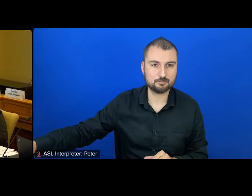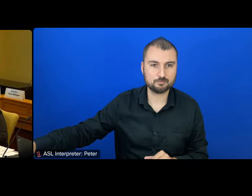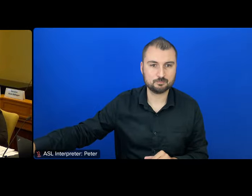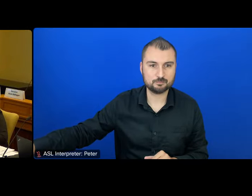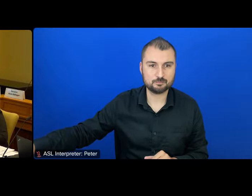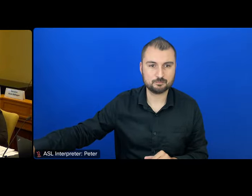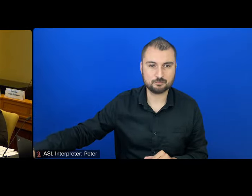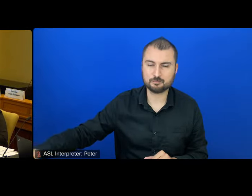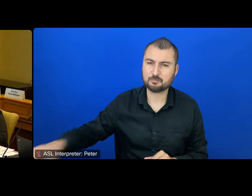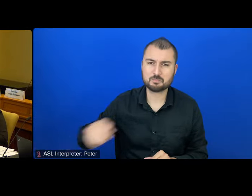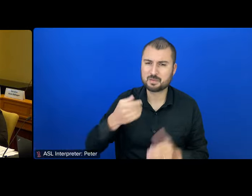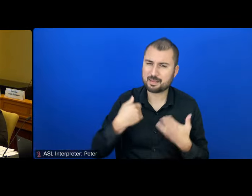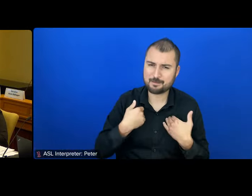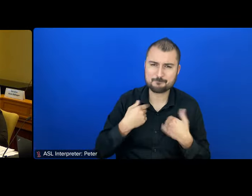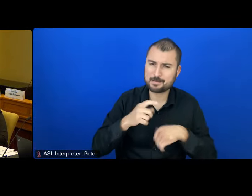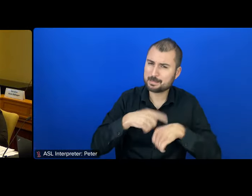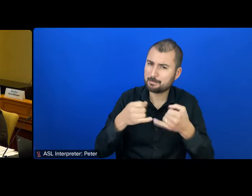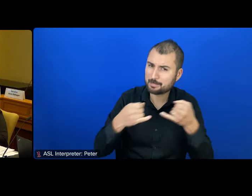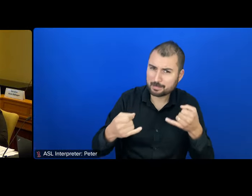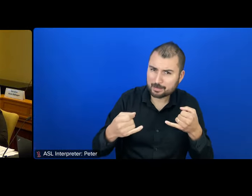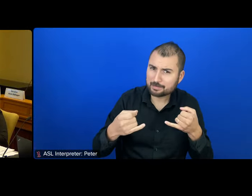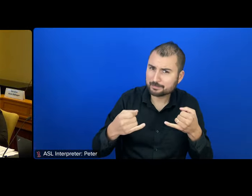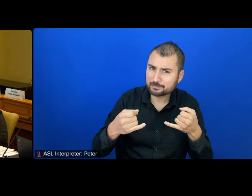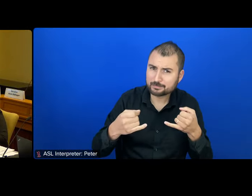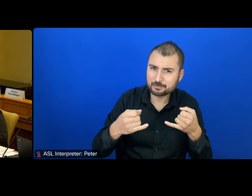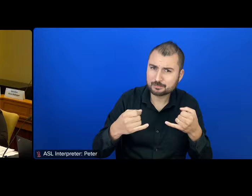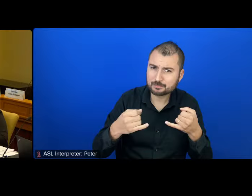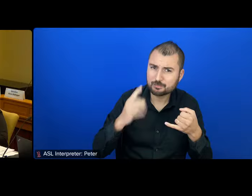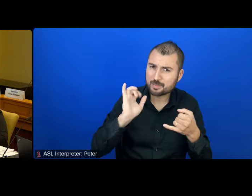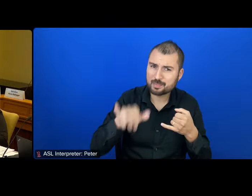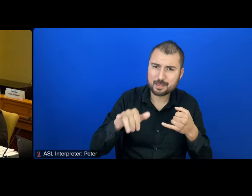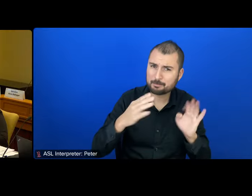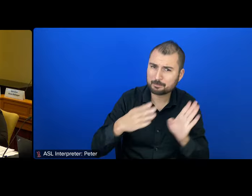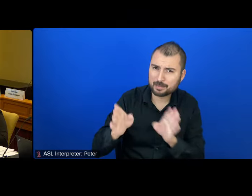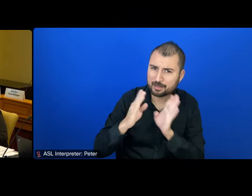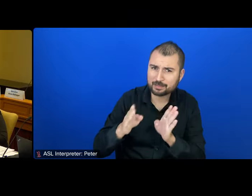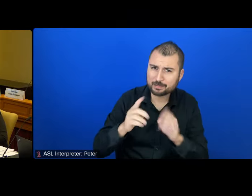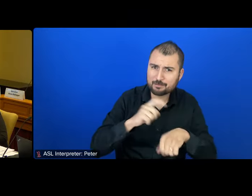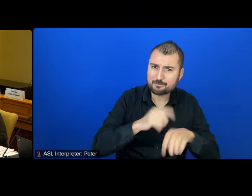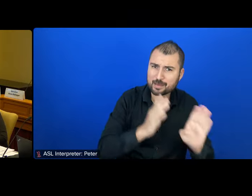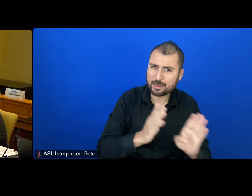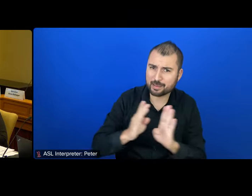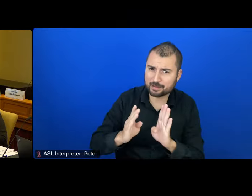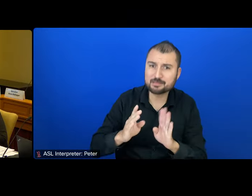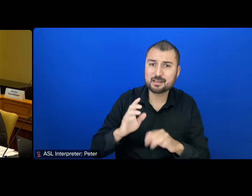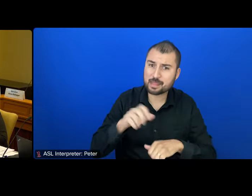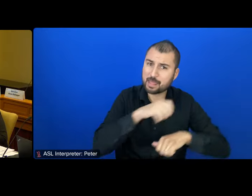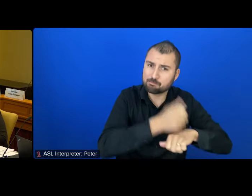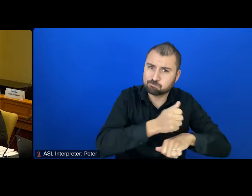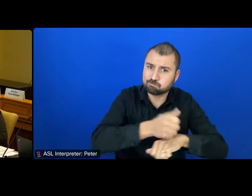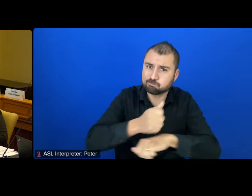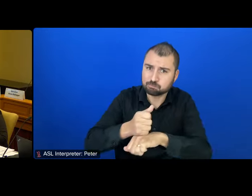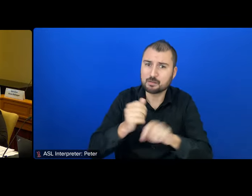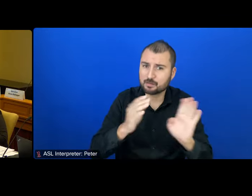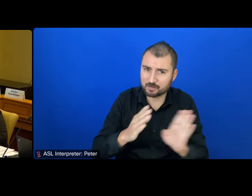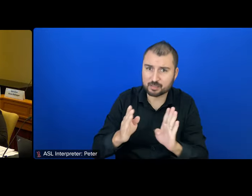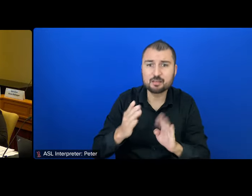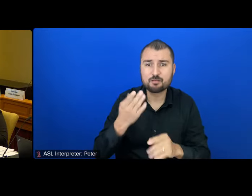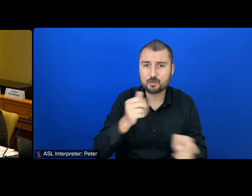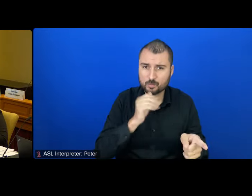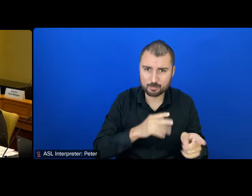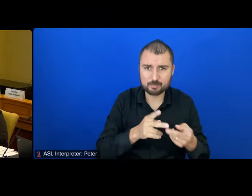Did you have a timeline in mind for what that planning phase and the implementation phase would be for that nursery here at the women's facility